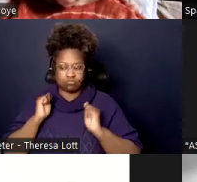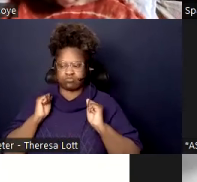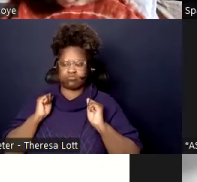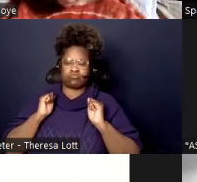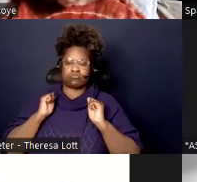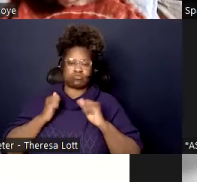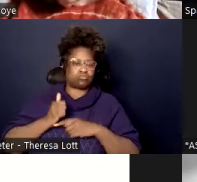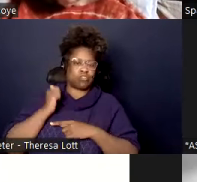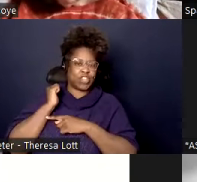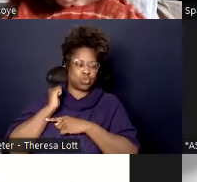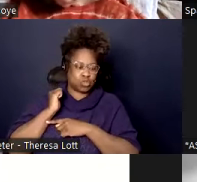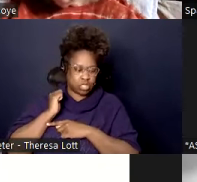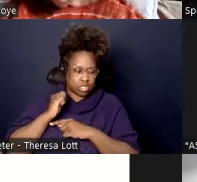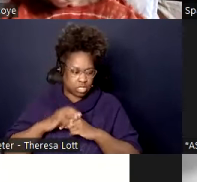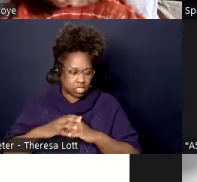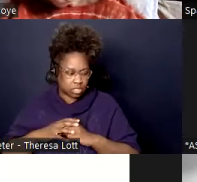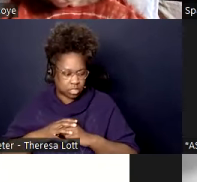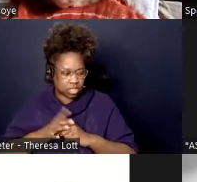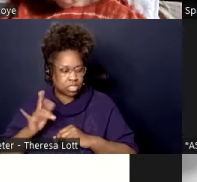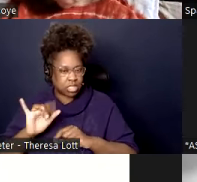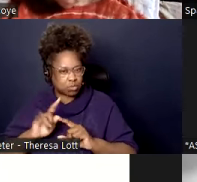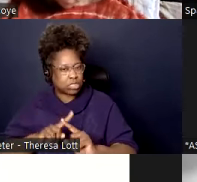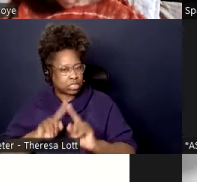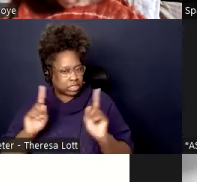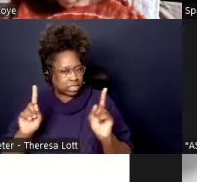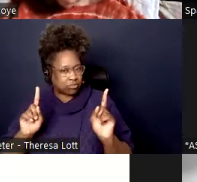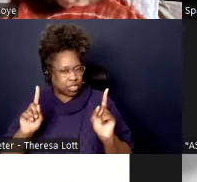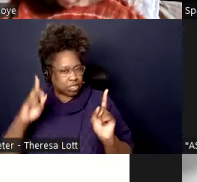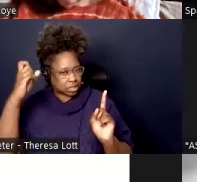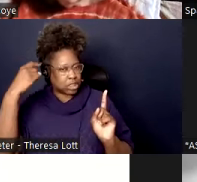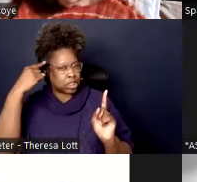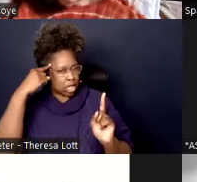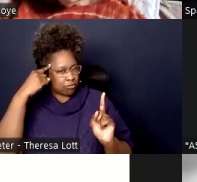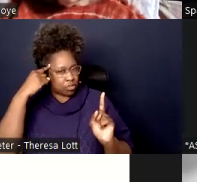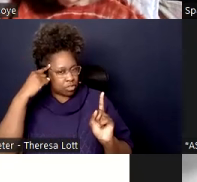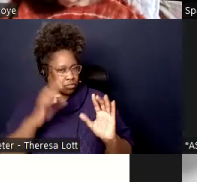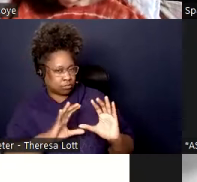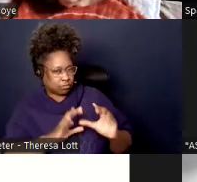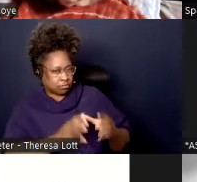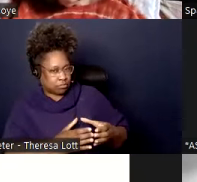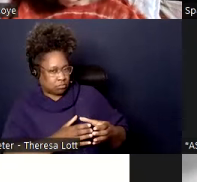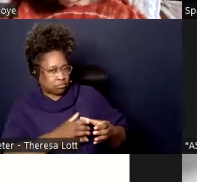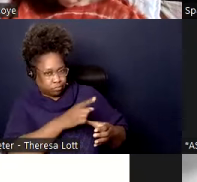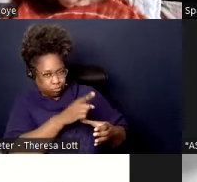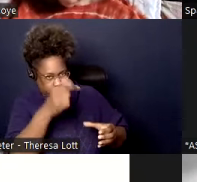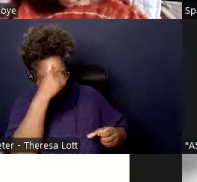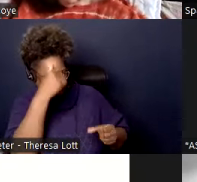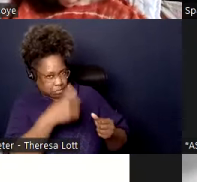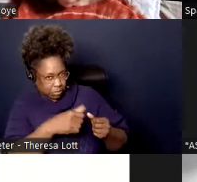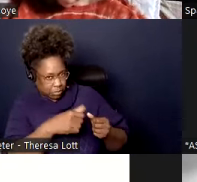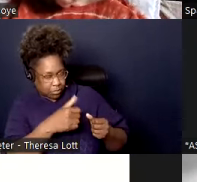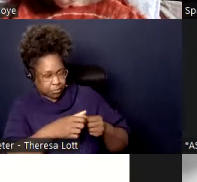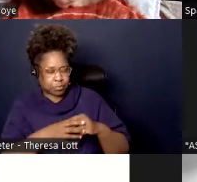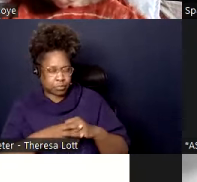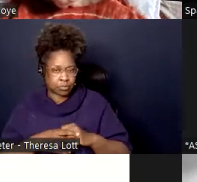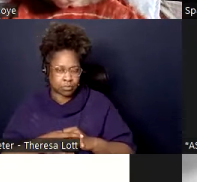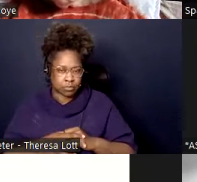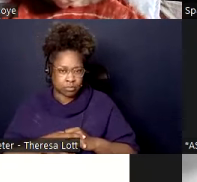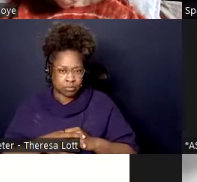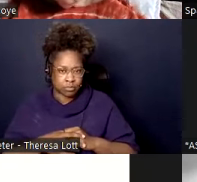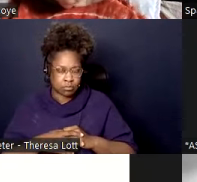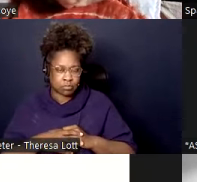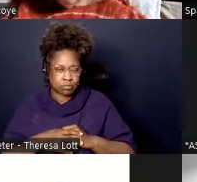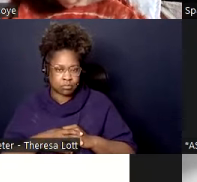was a different gubernatorial administration, as I'm sure we recall. But and by the